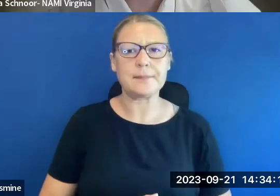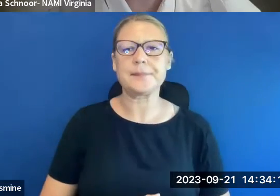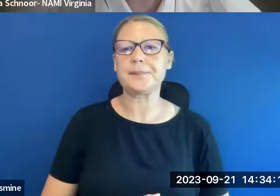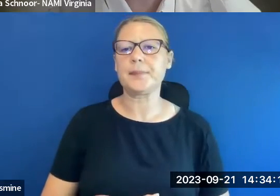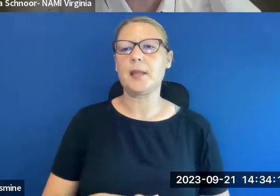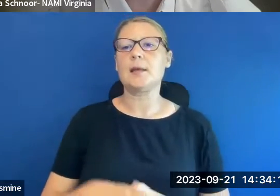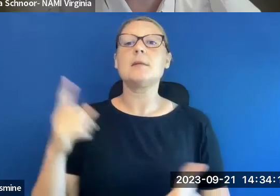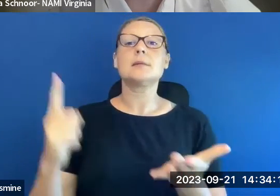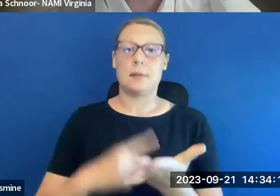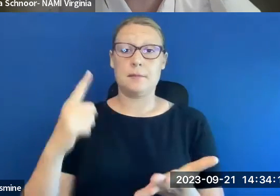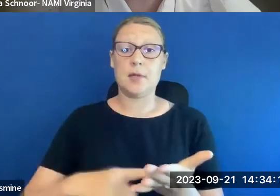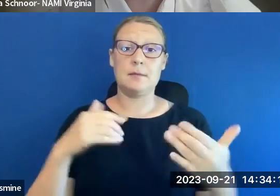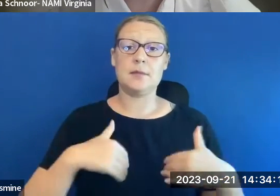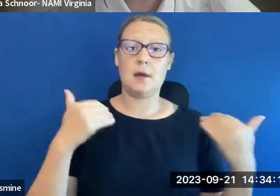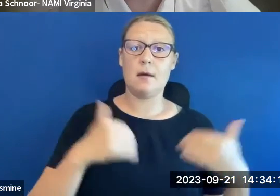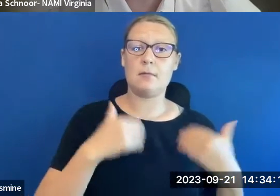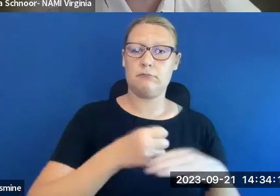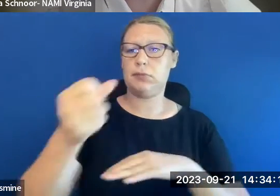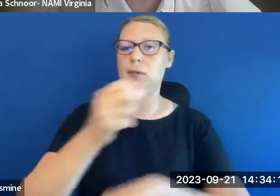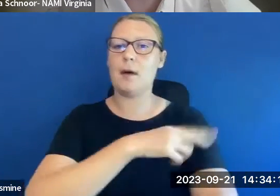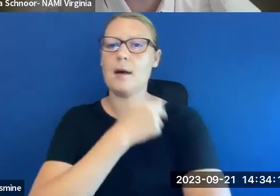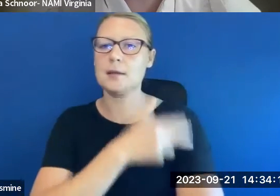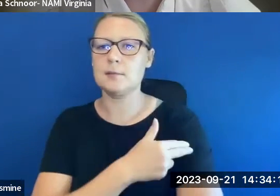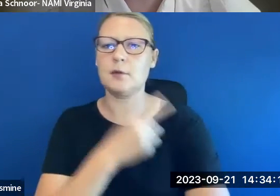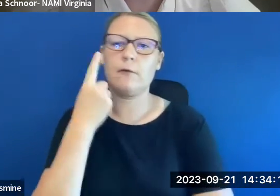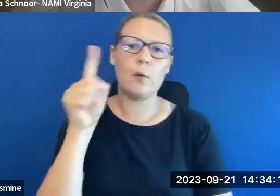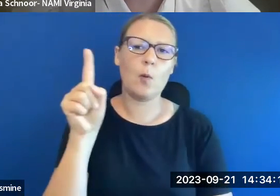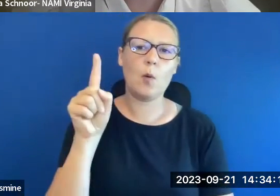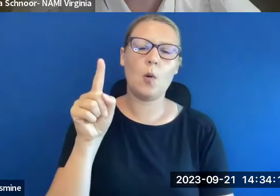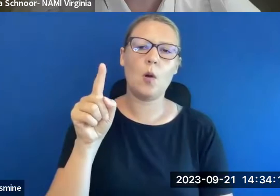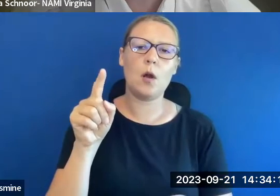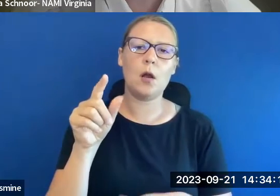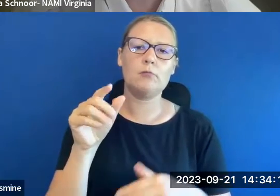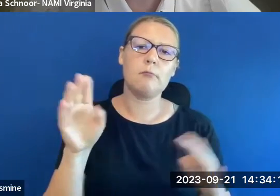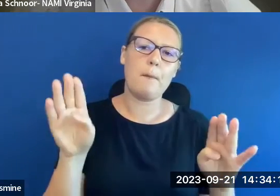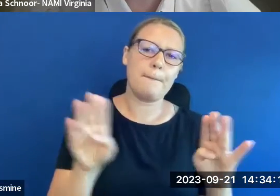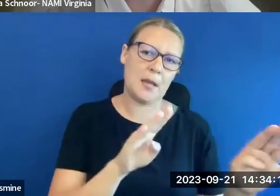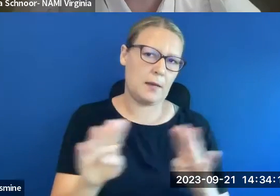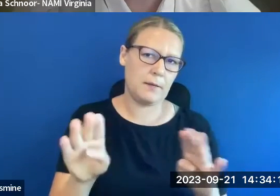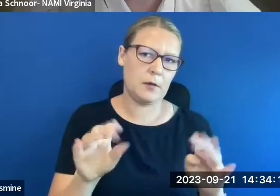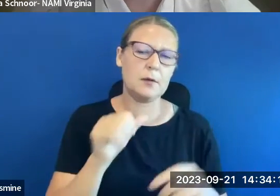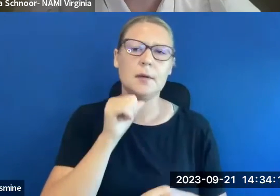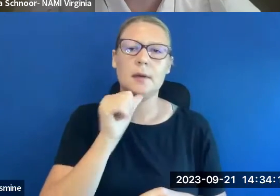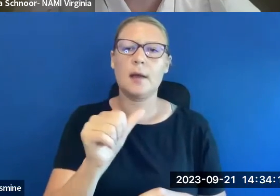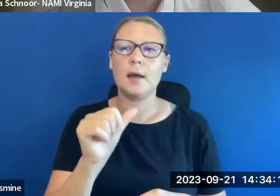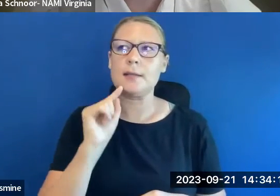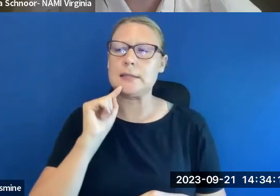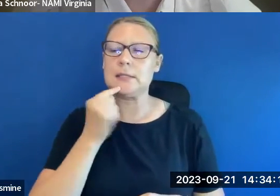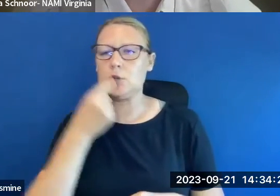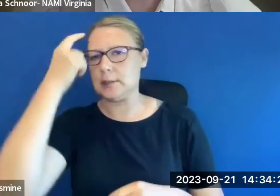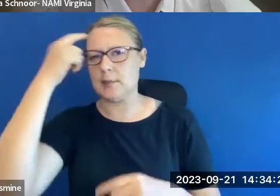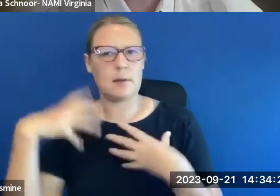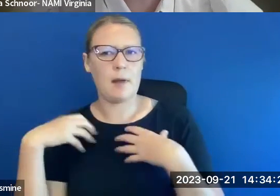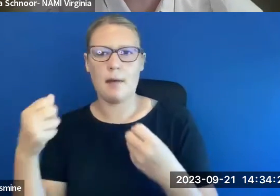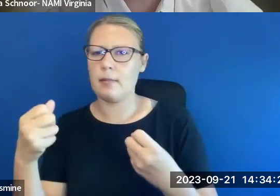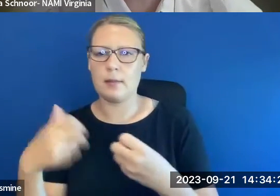have been times where youth have been hospitalized, but because of behavior, and the family felt that their